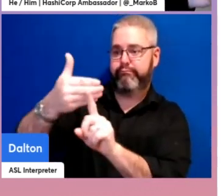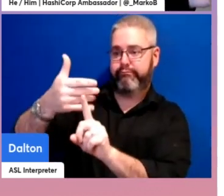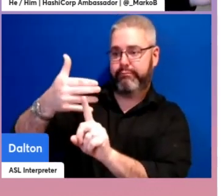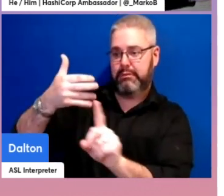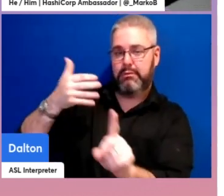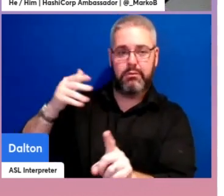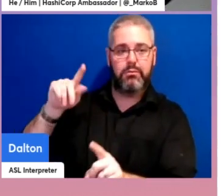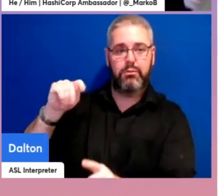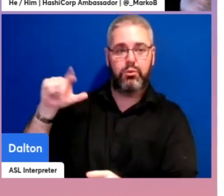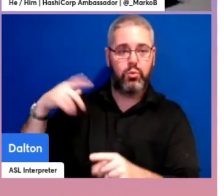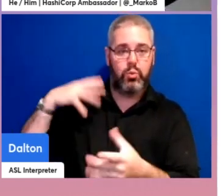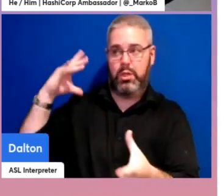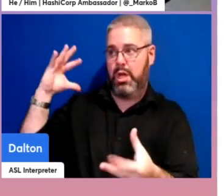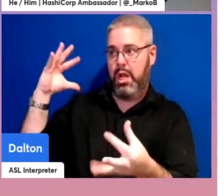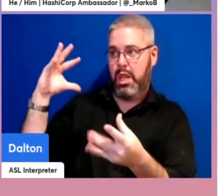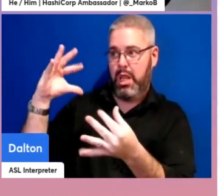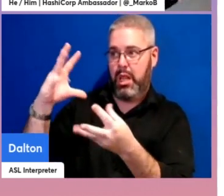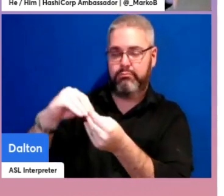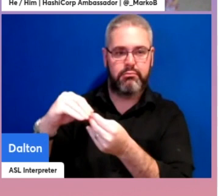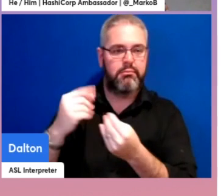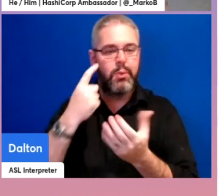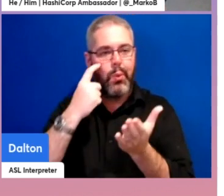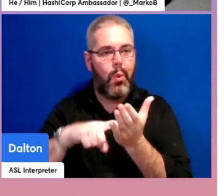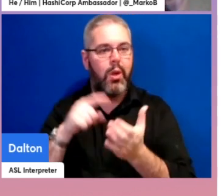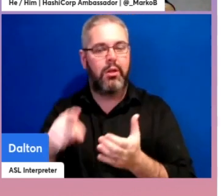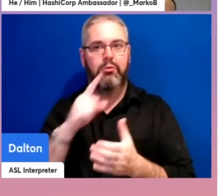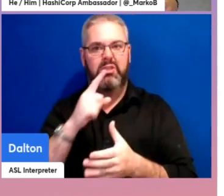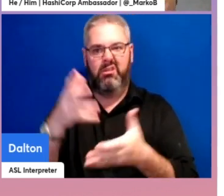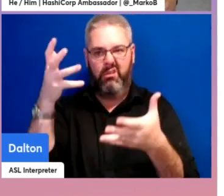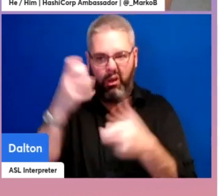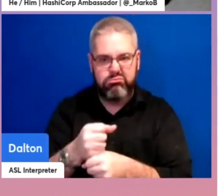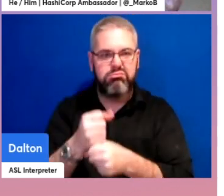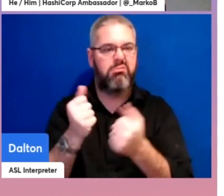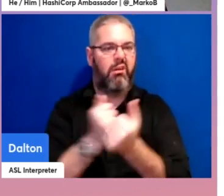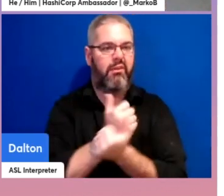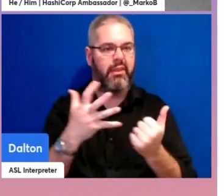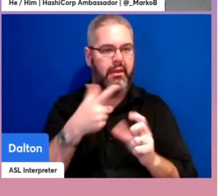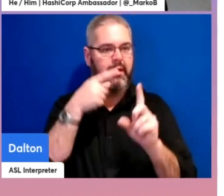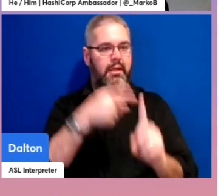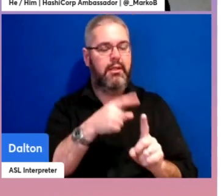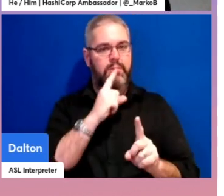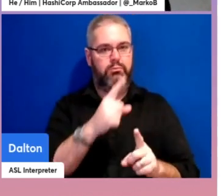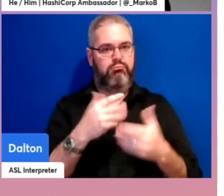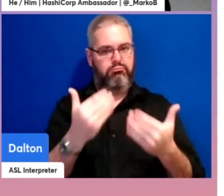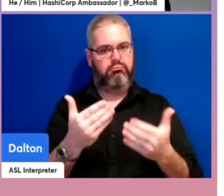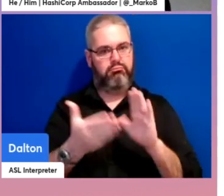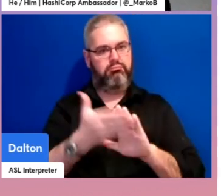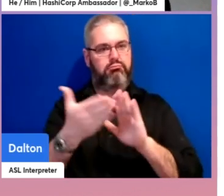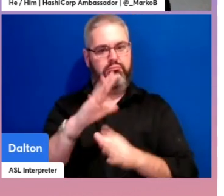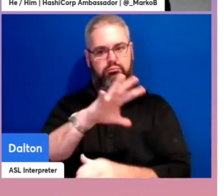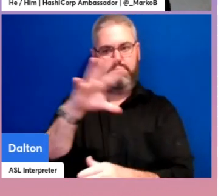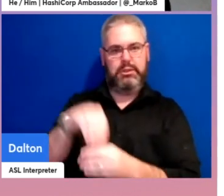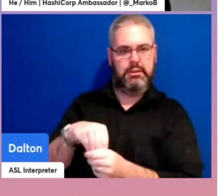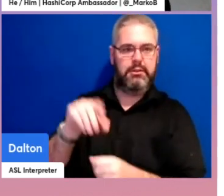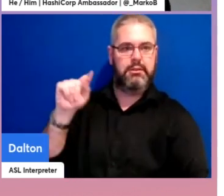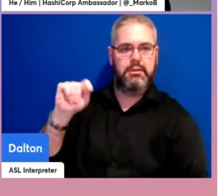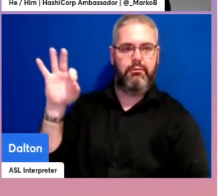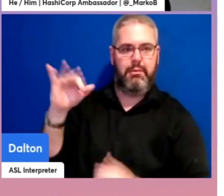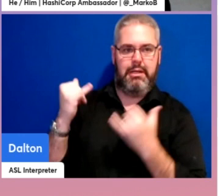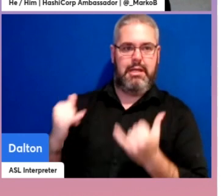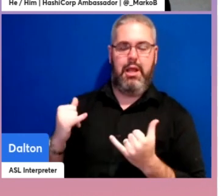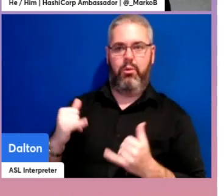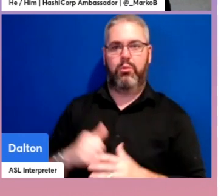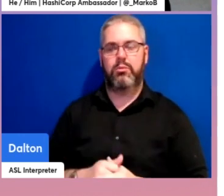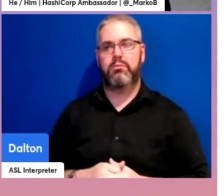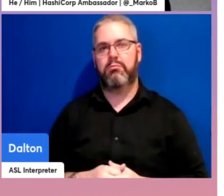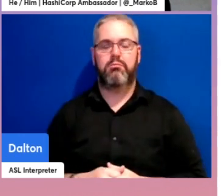chain that we've seen and kind of consolidates everything to be run within the Terraform now. I think it's a low entry